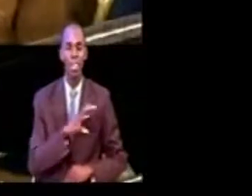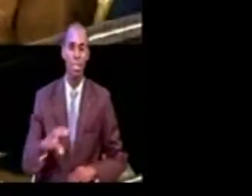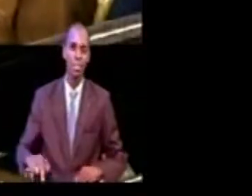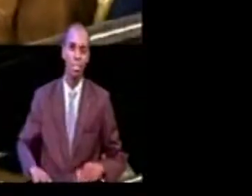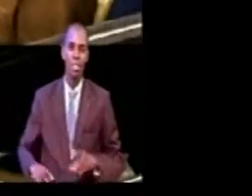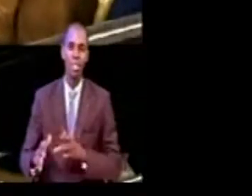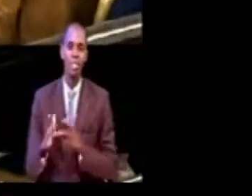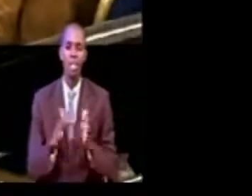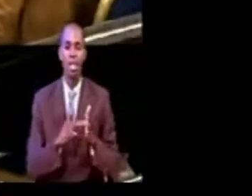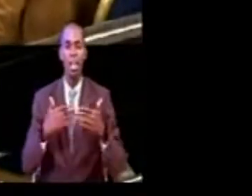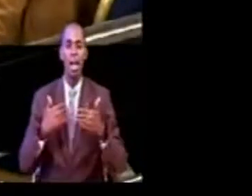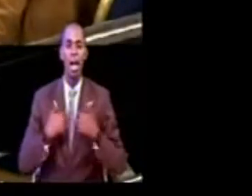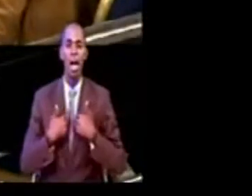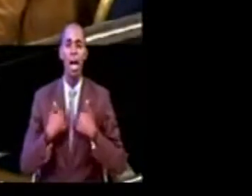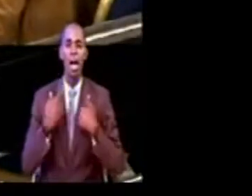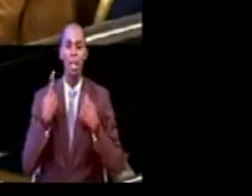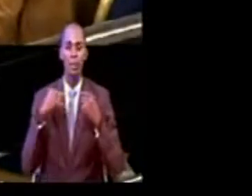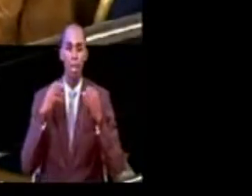the power